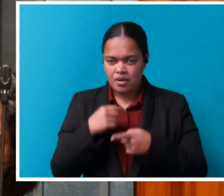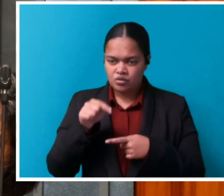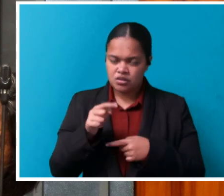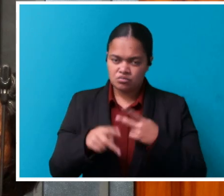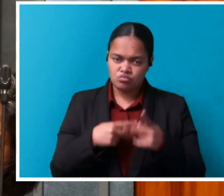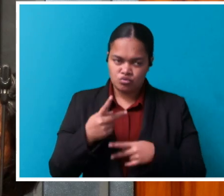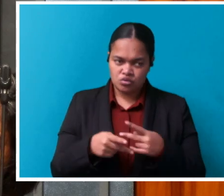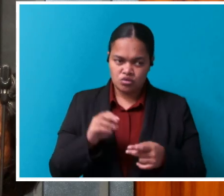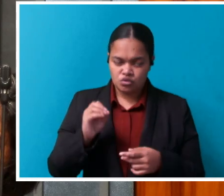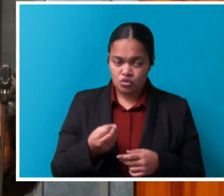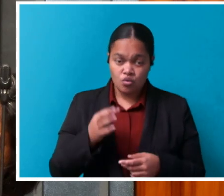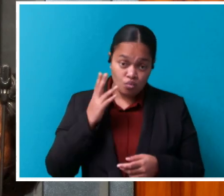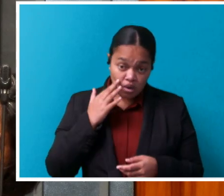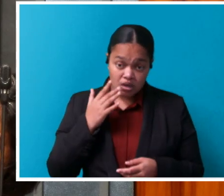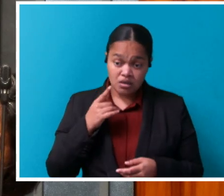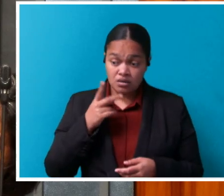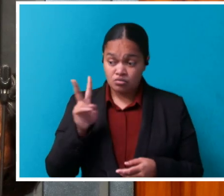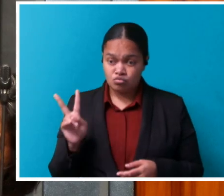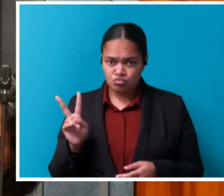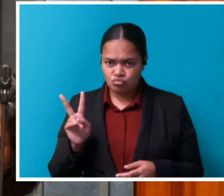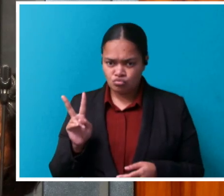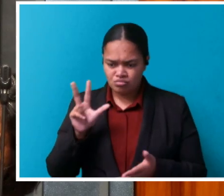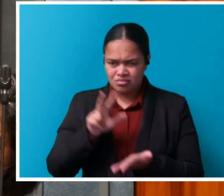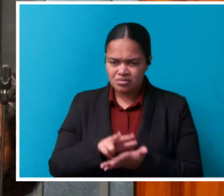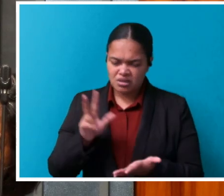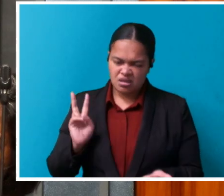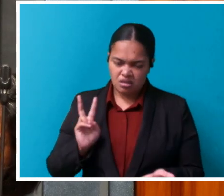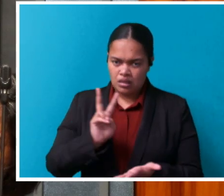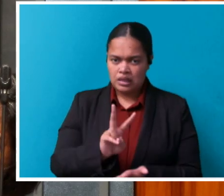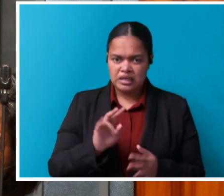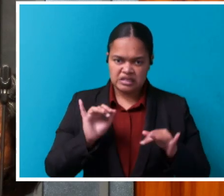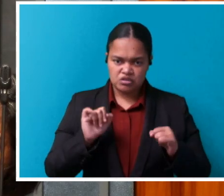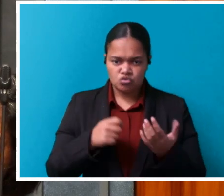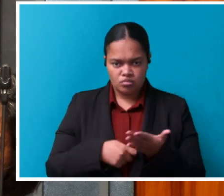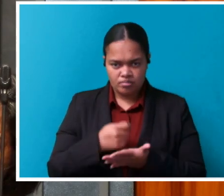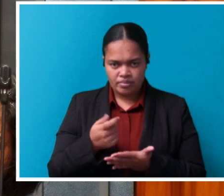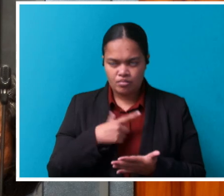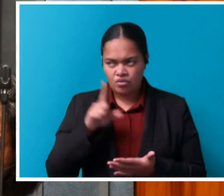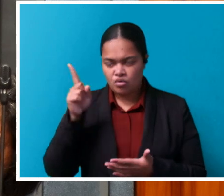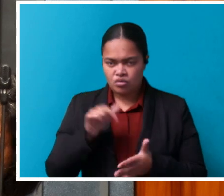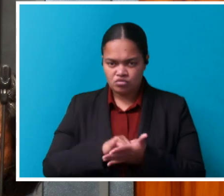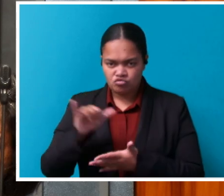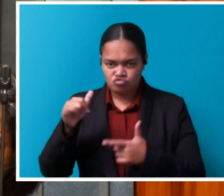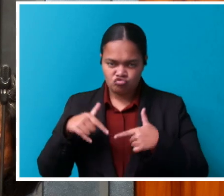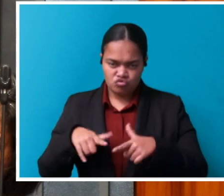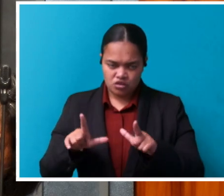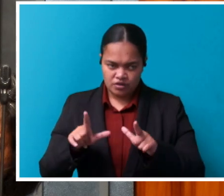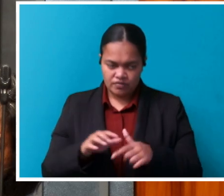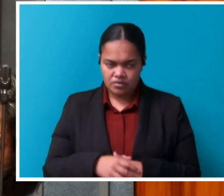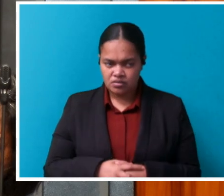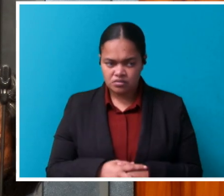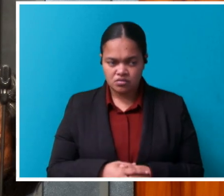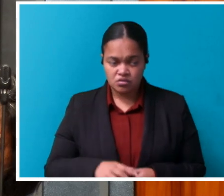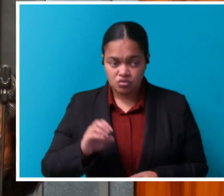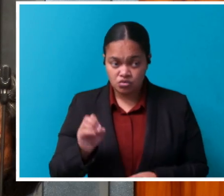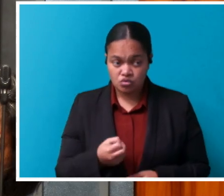hence guarantors get into issues with their overseas travel. To bring efficiency and automate the